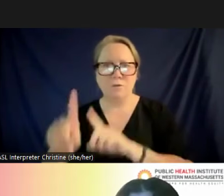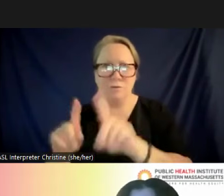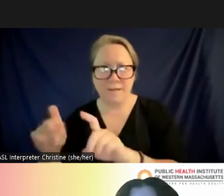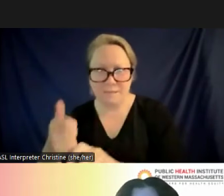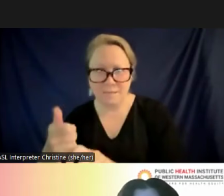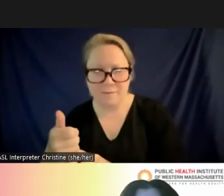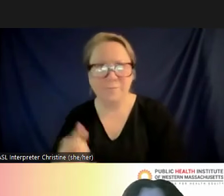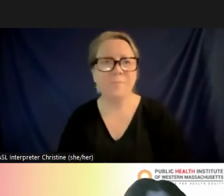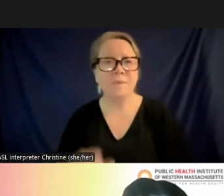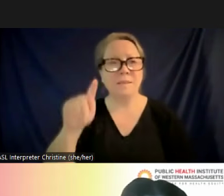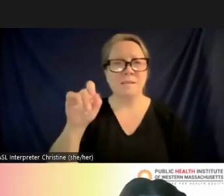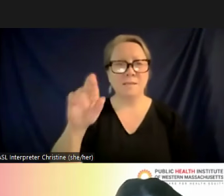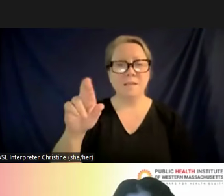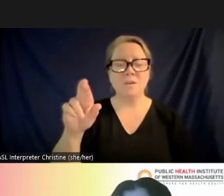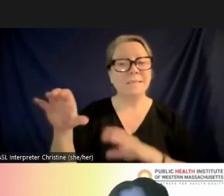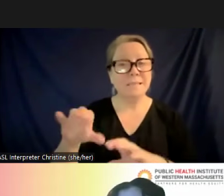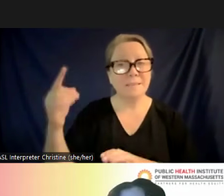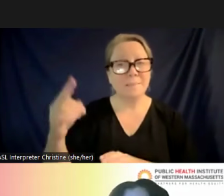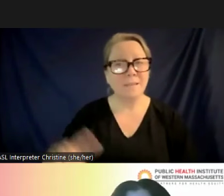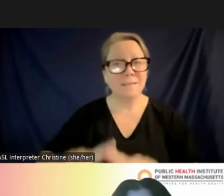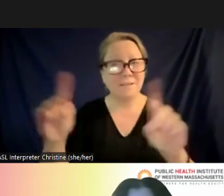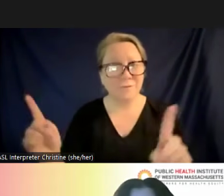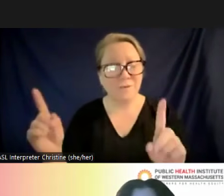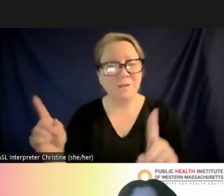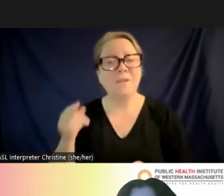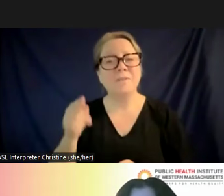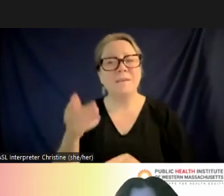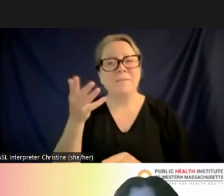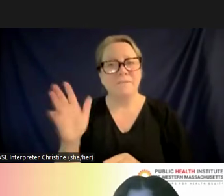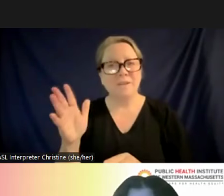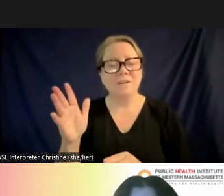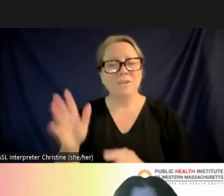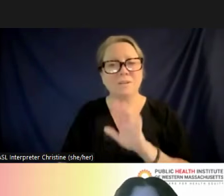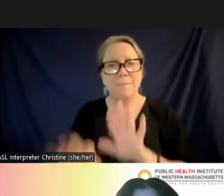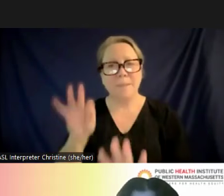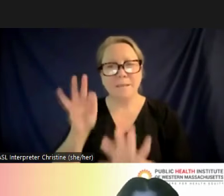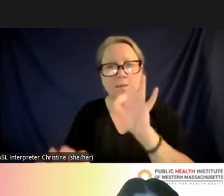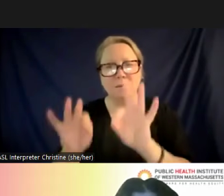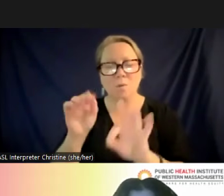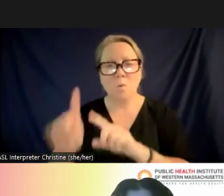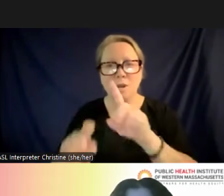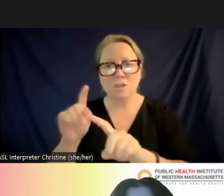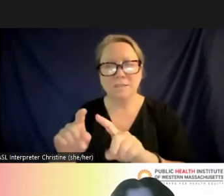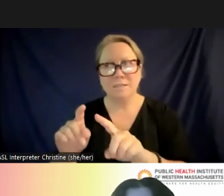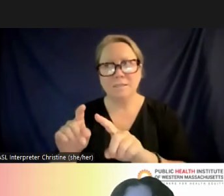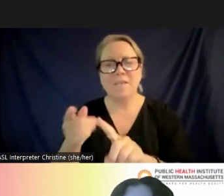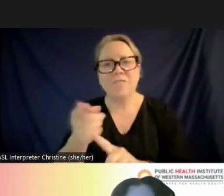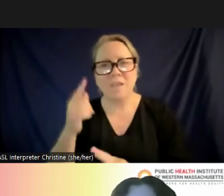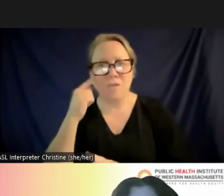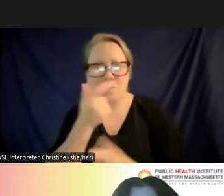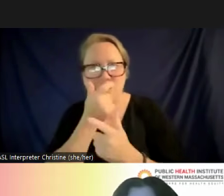TIER had done something that not everybody does, where they went through and selected questions that were of particular interest to them to